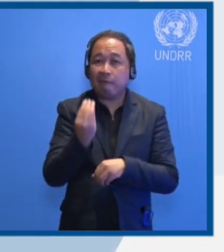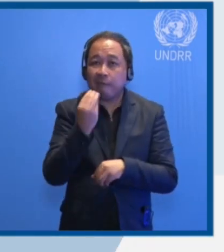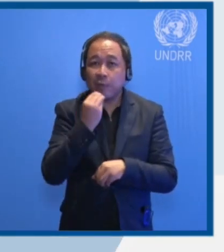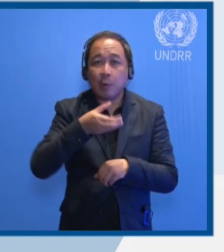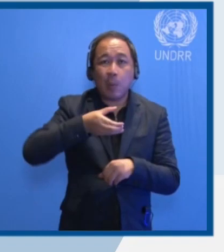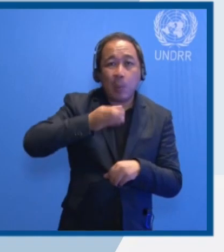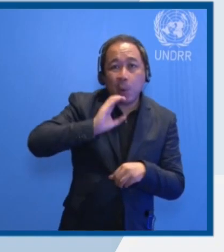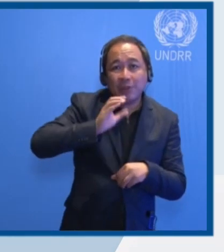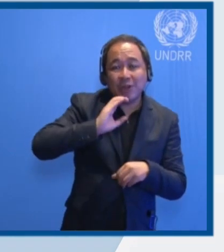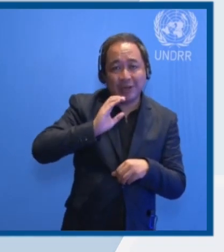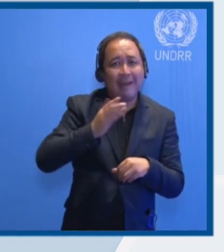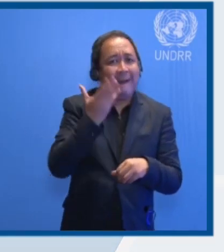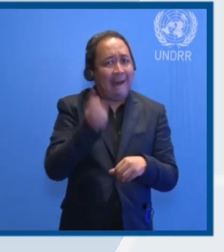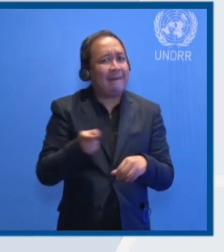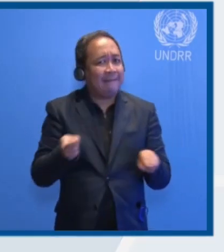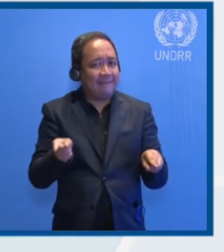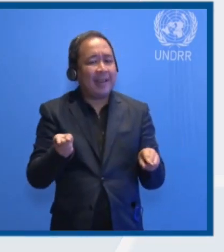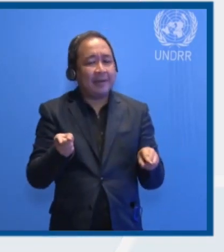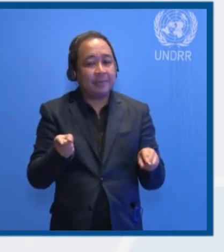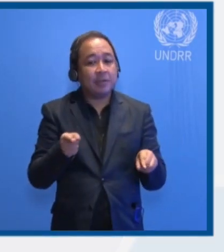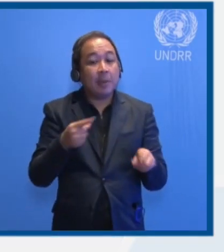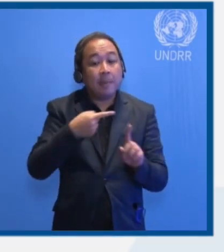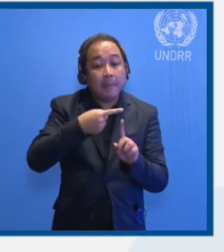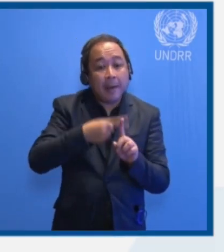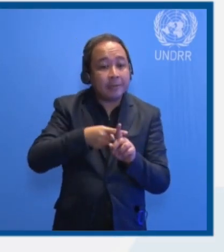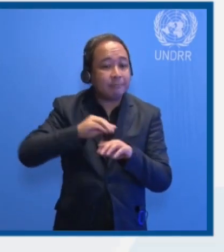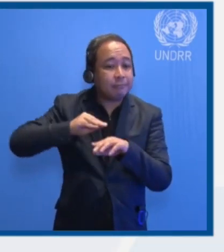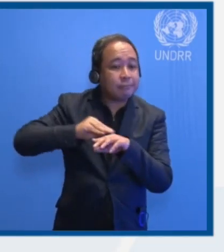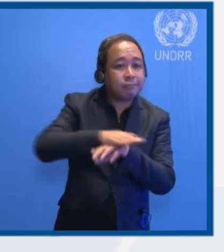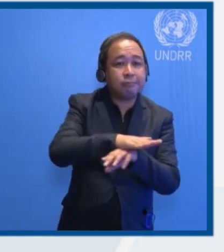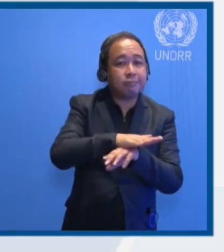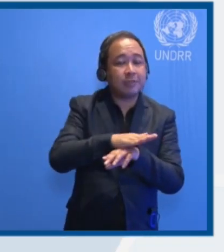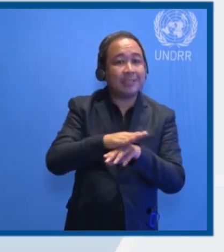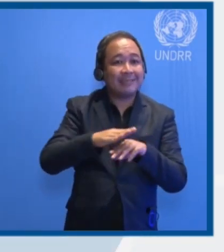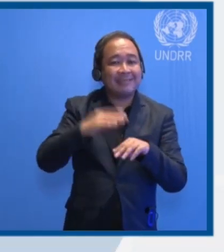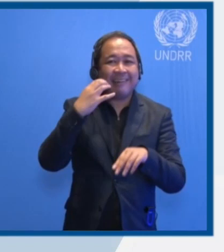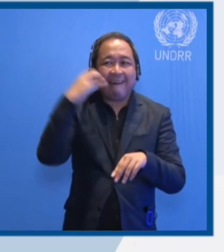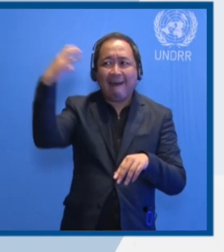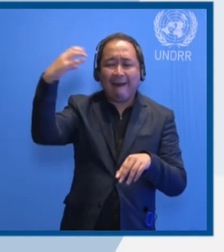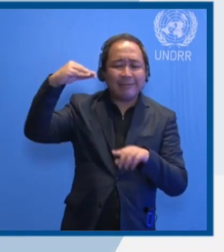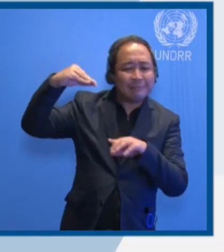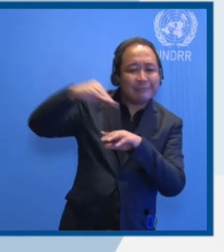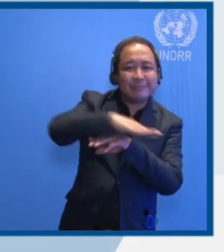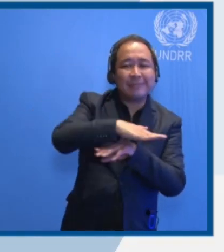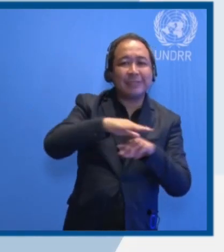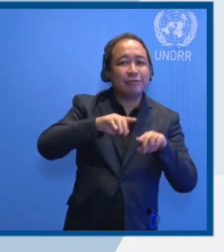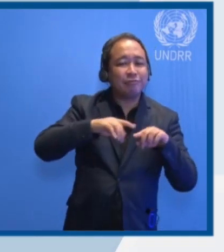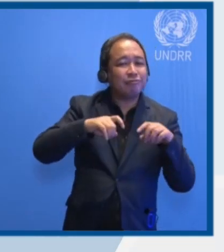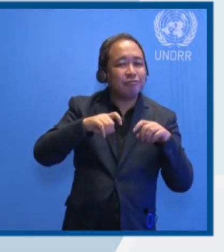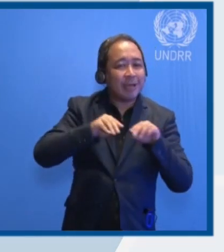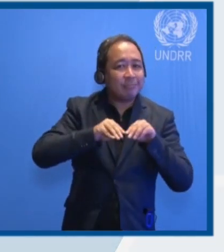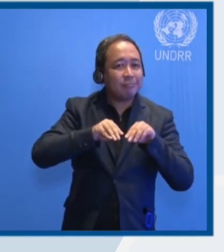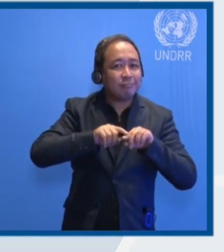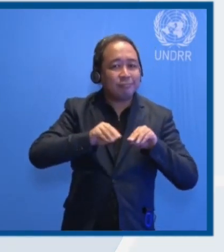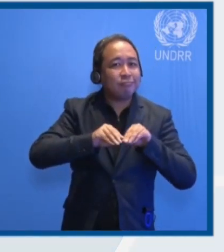to people prosperity. Moreover, we really expect developed countries related various UN convention